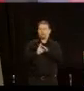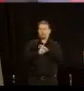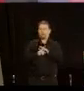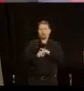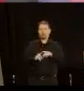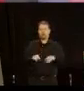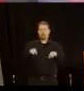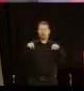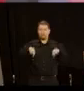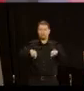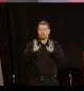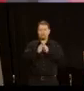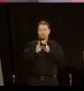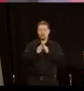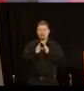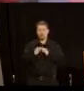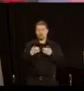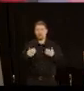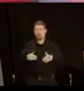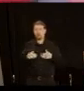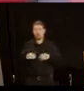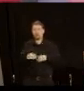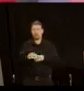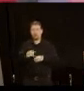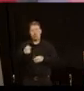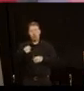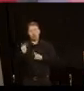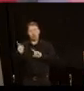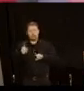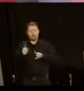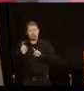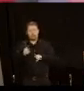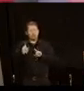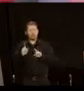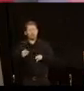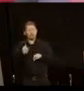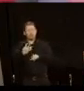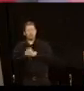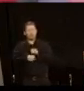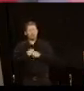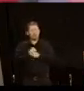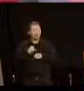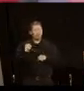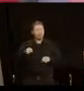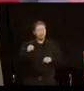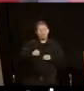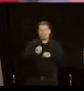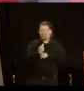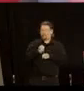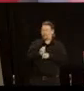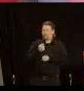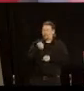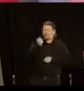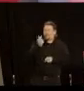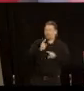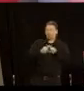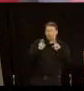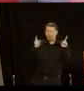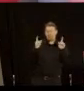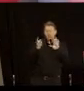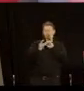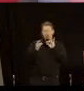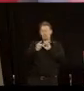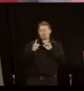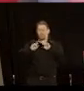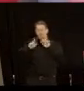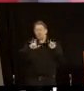up. I've been here a few years now, and each year we talk about something different. Each year, you know, there's different